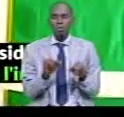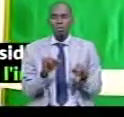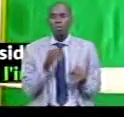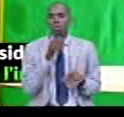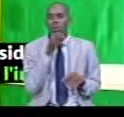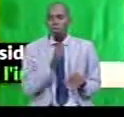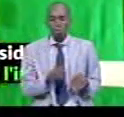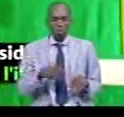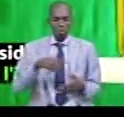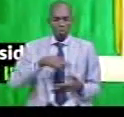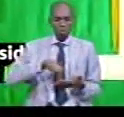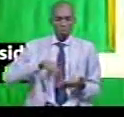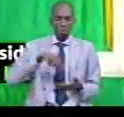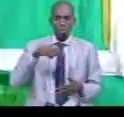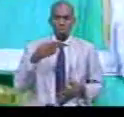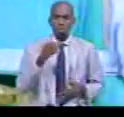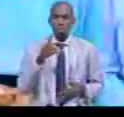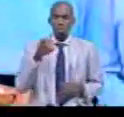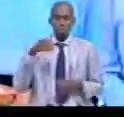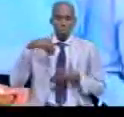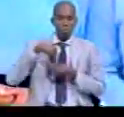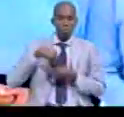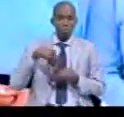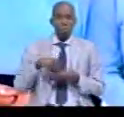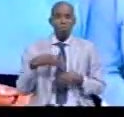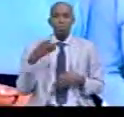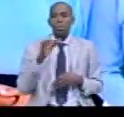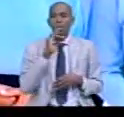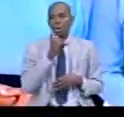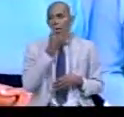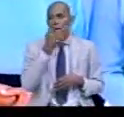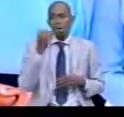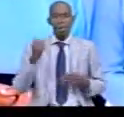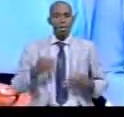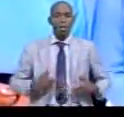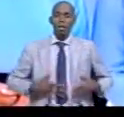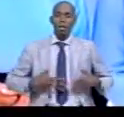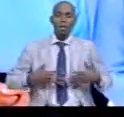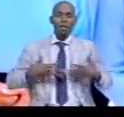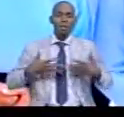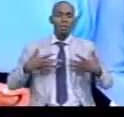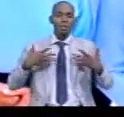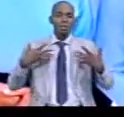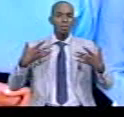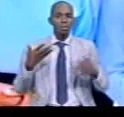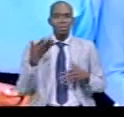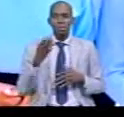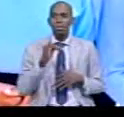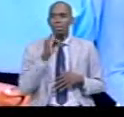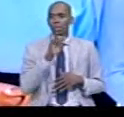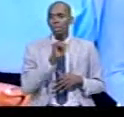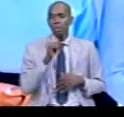holes inside, there's a better life, there's a better